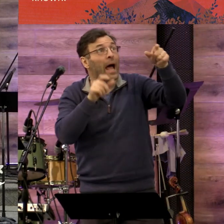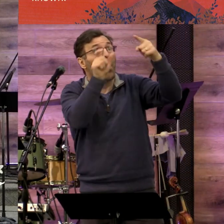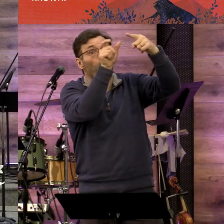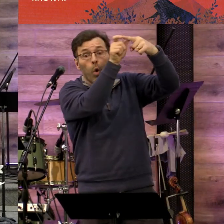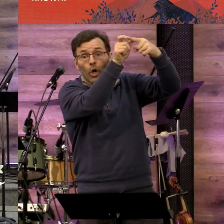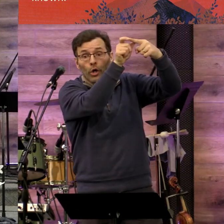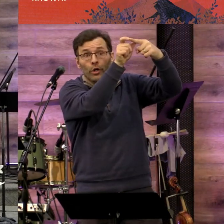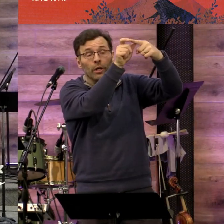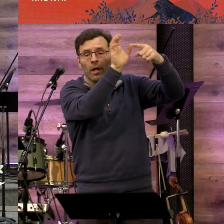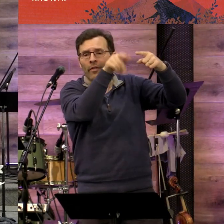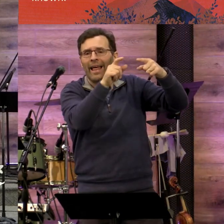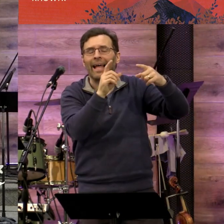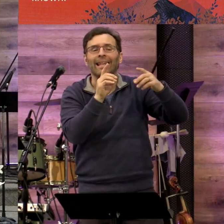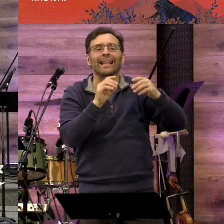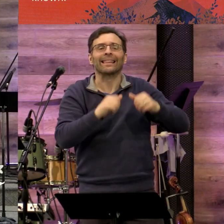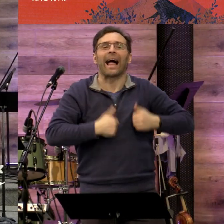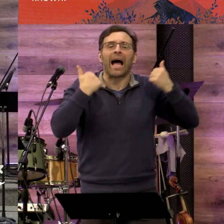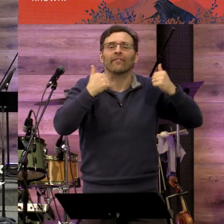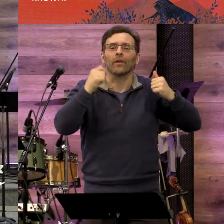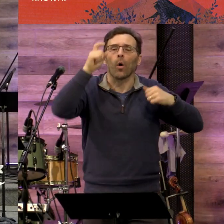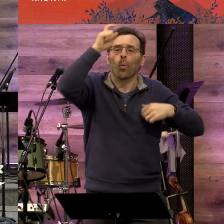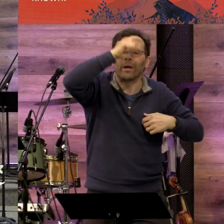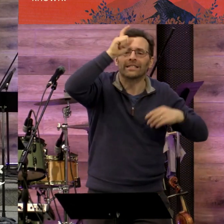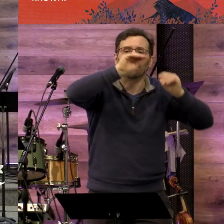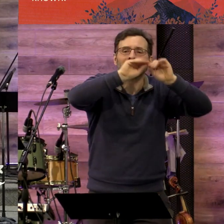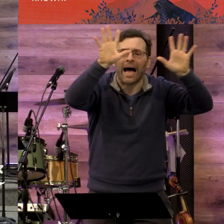word, that light, that wisdom